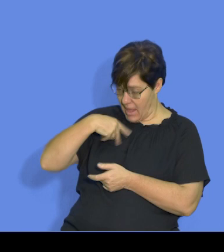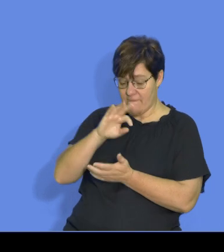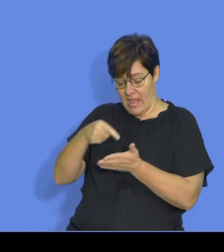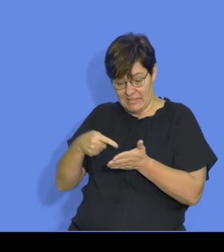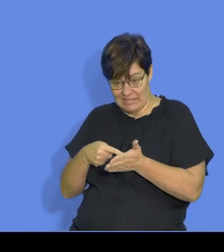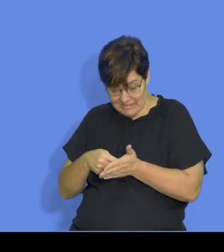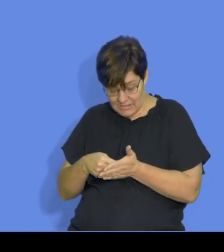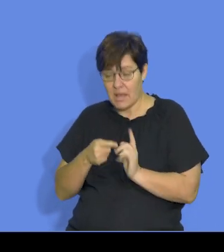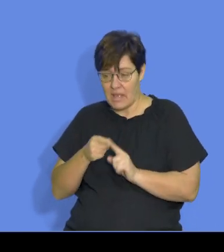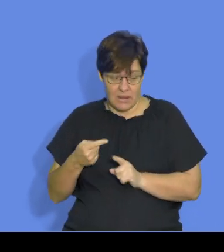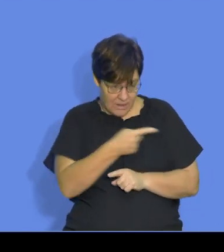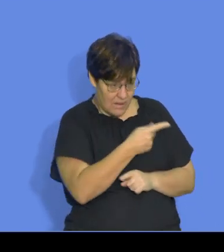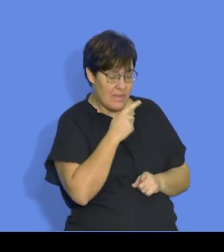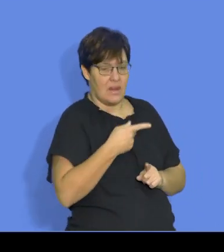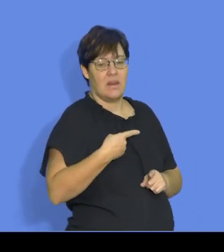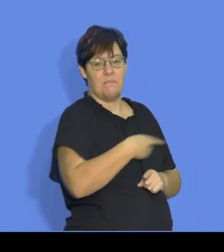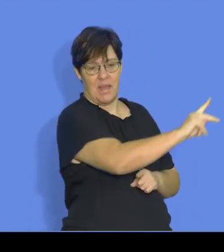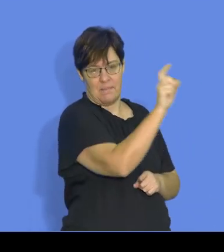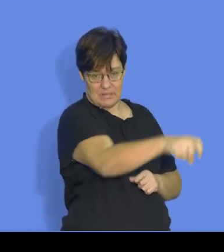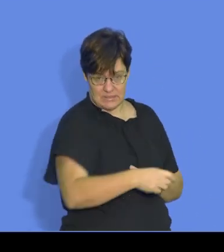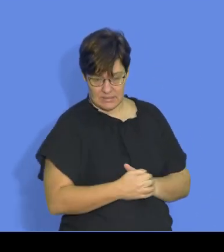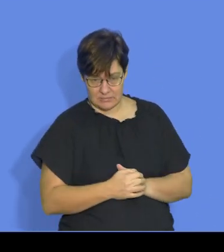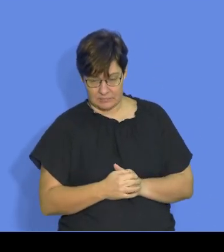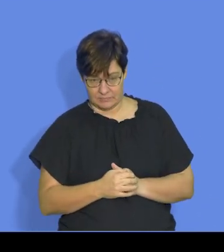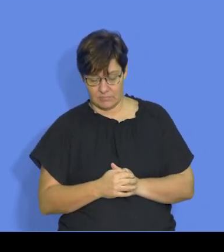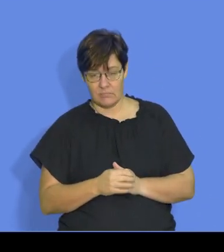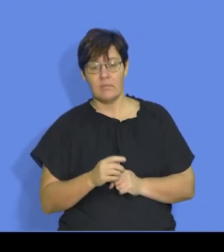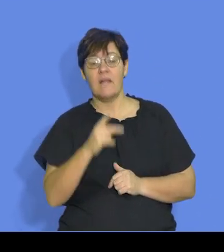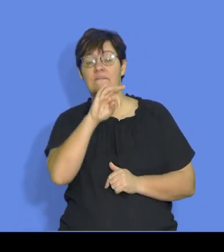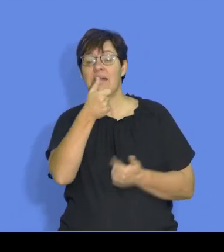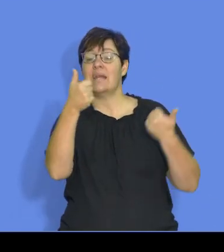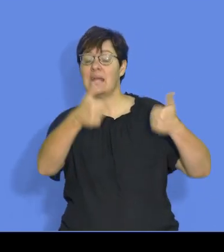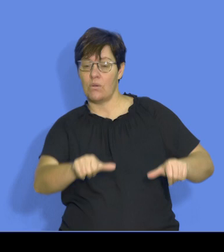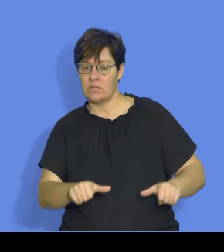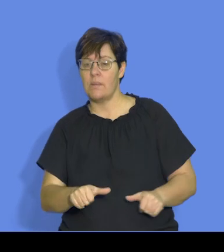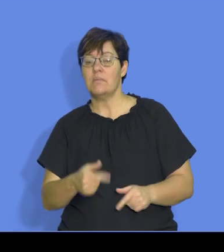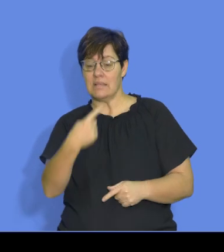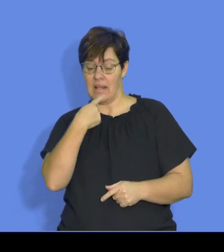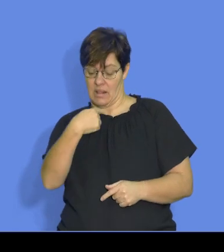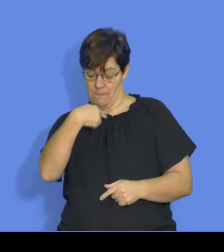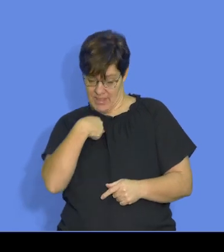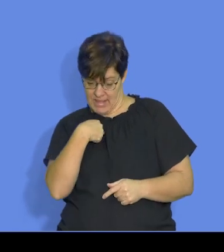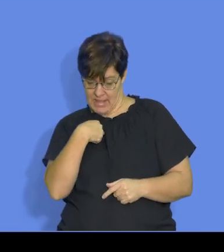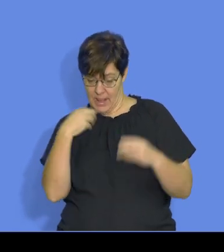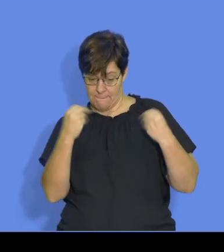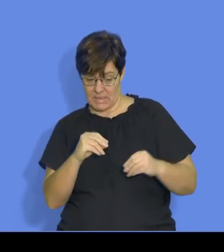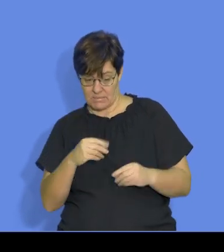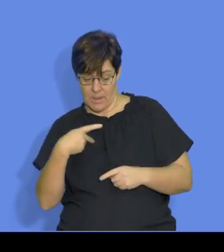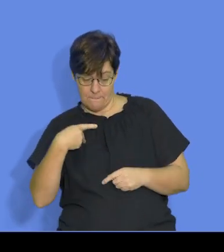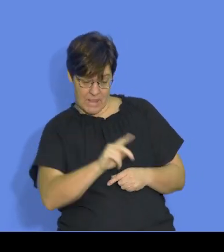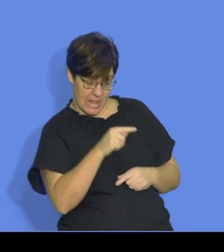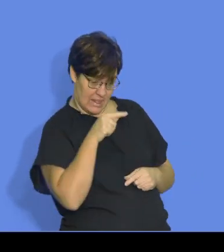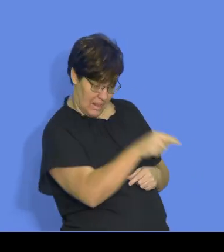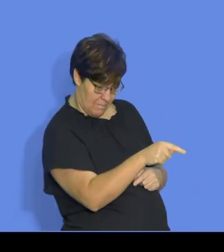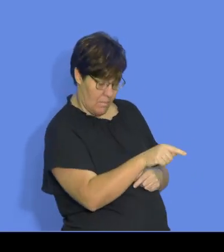VAT control account, and this account will tell you whether you as a business owe SARS money